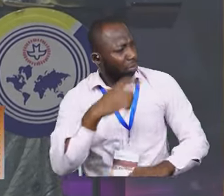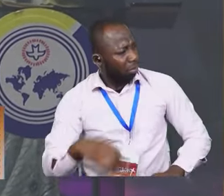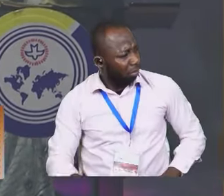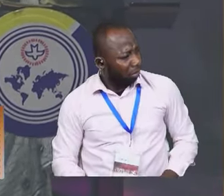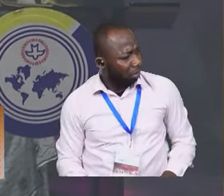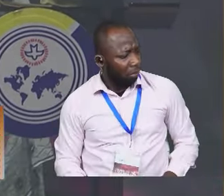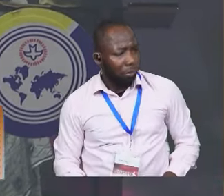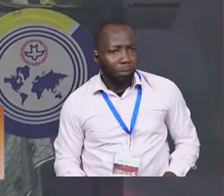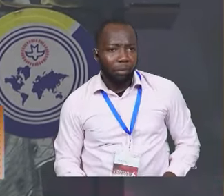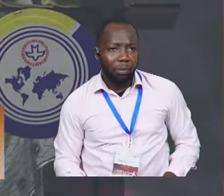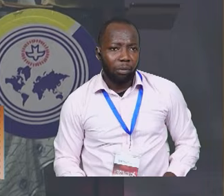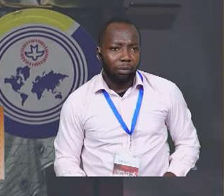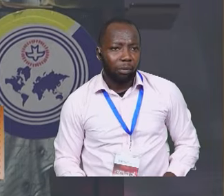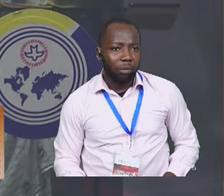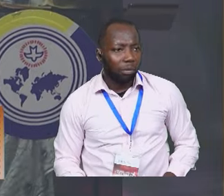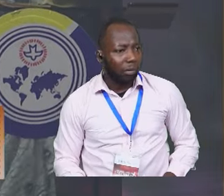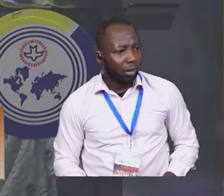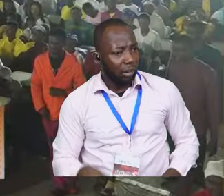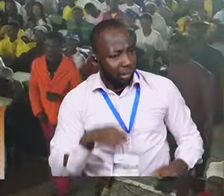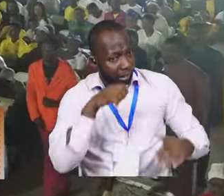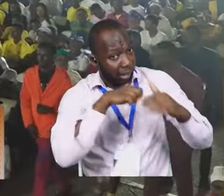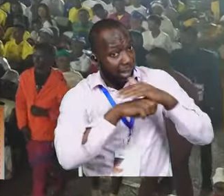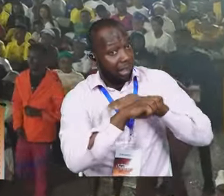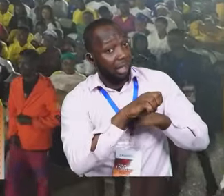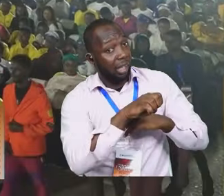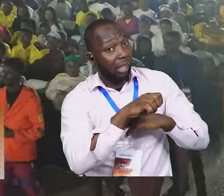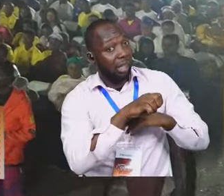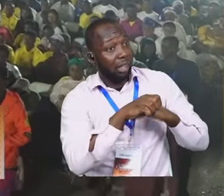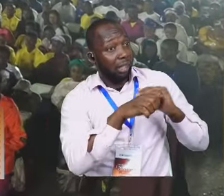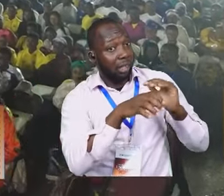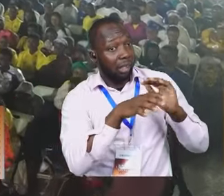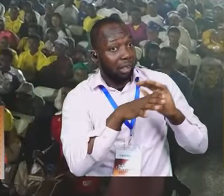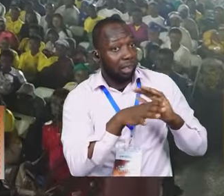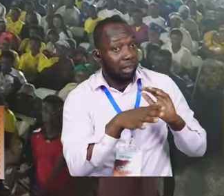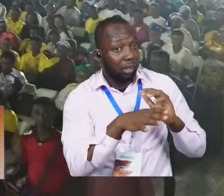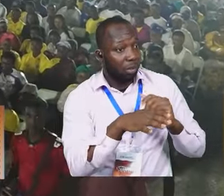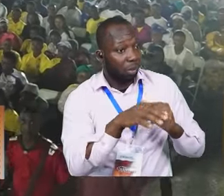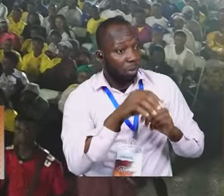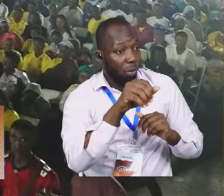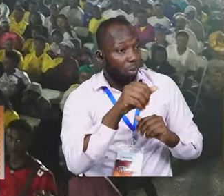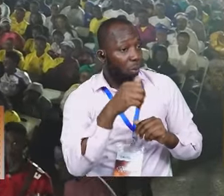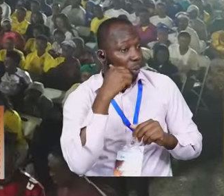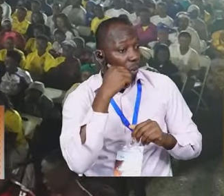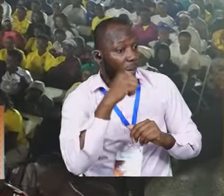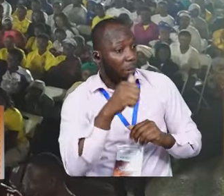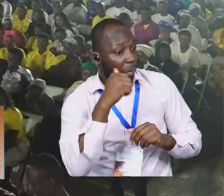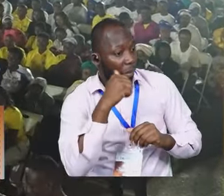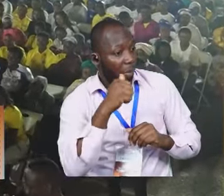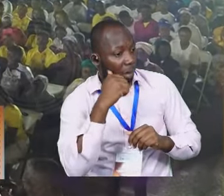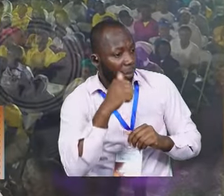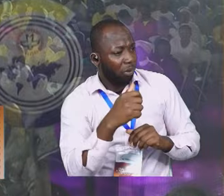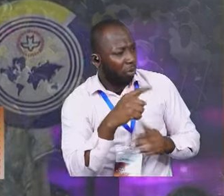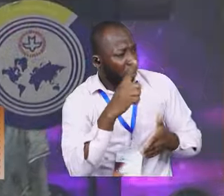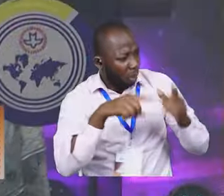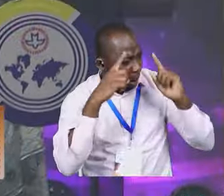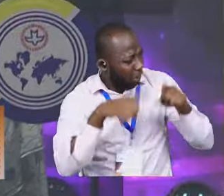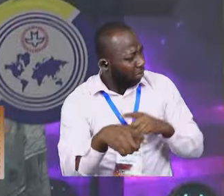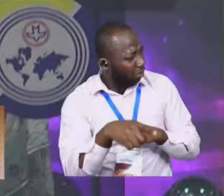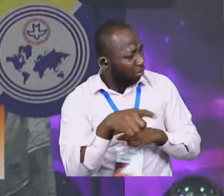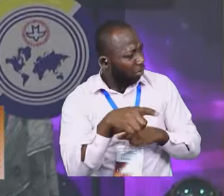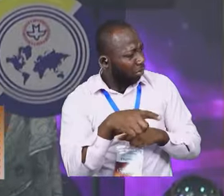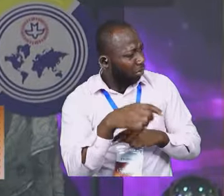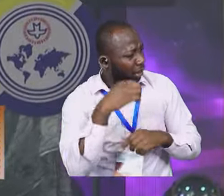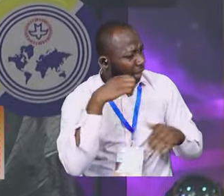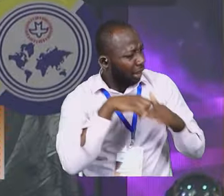me, Elijah, any Shunammite 19 ba ebanu edie no ye. Elijah